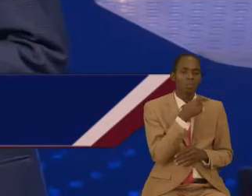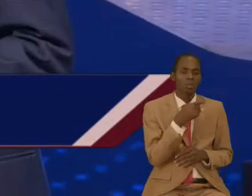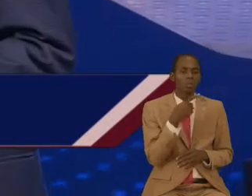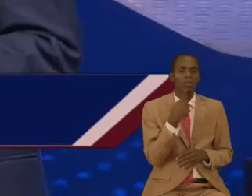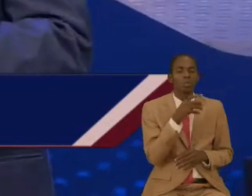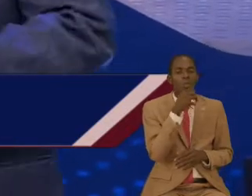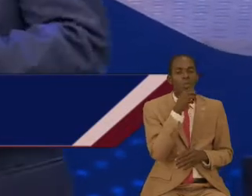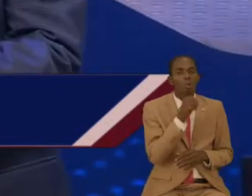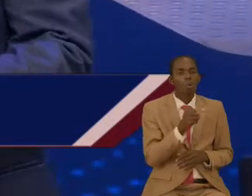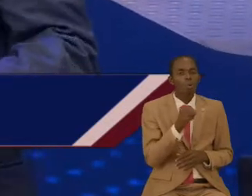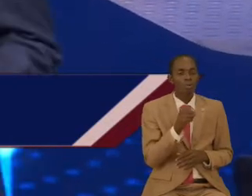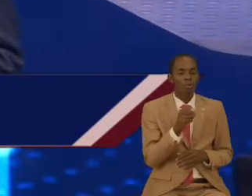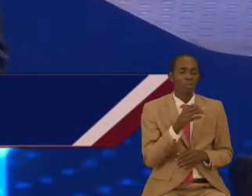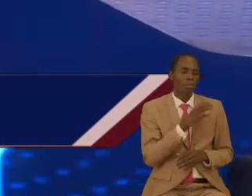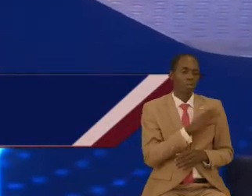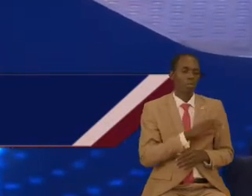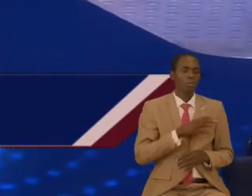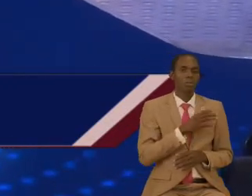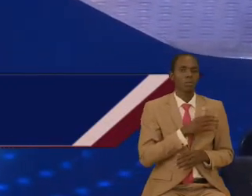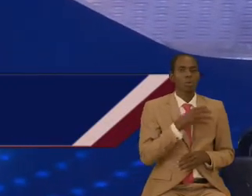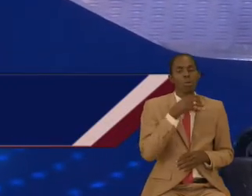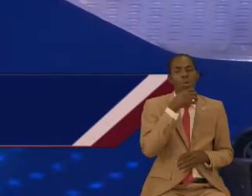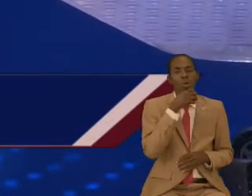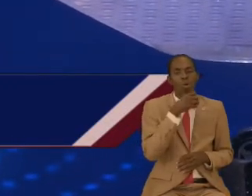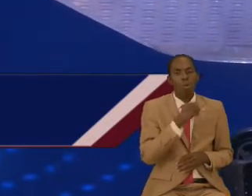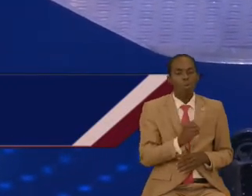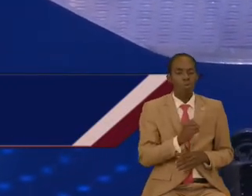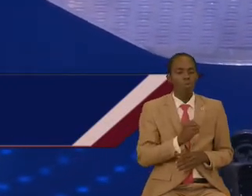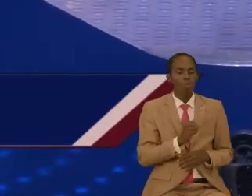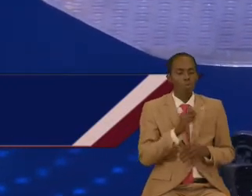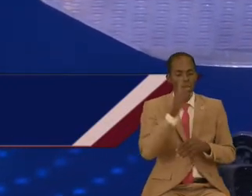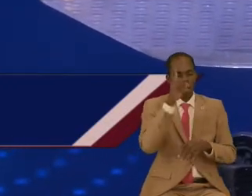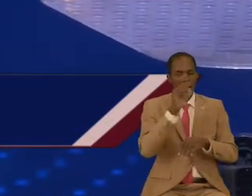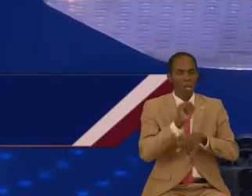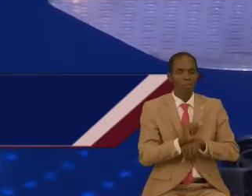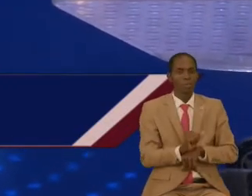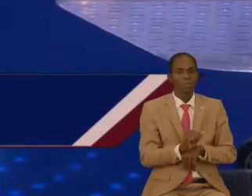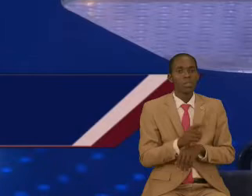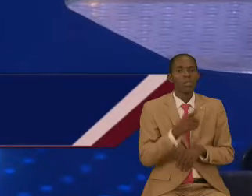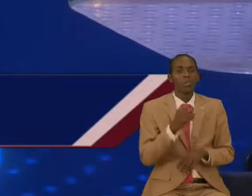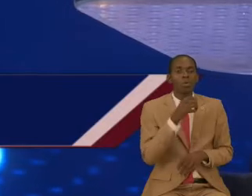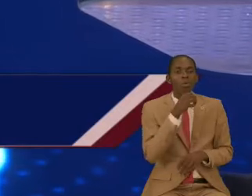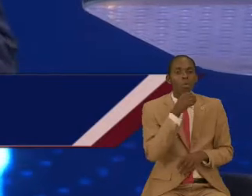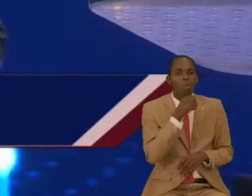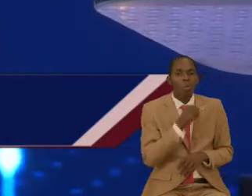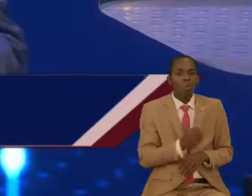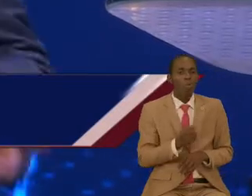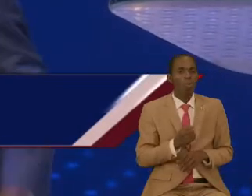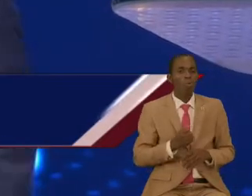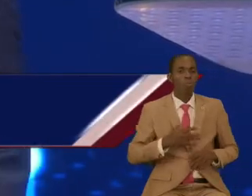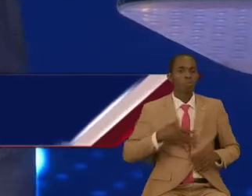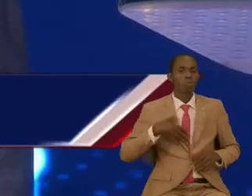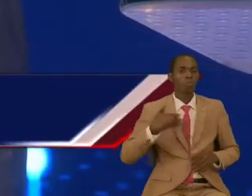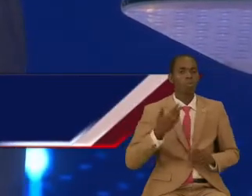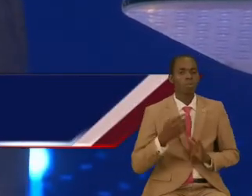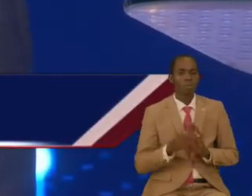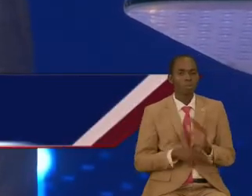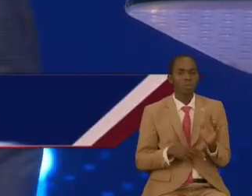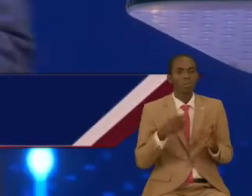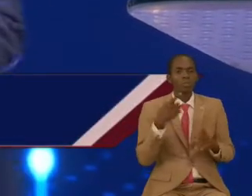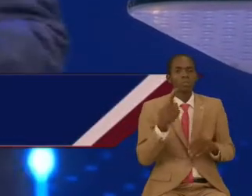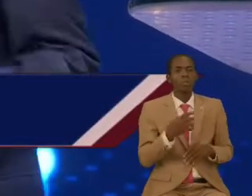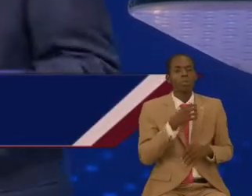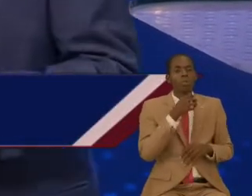character, the old habit, the old tendencies, the old